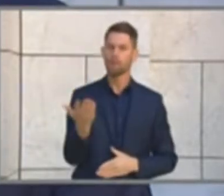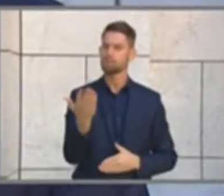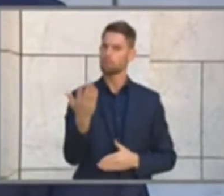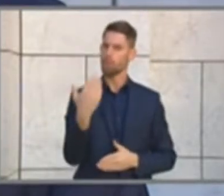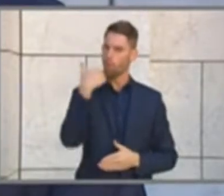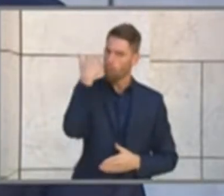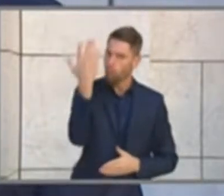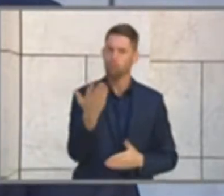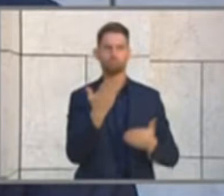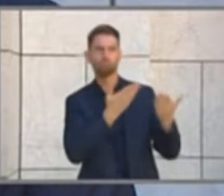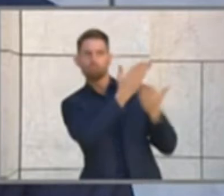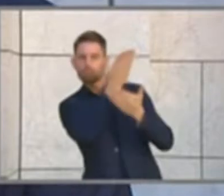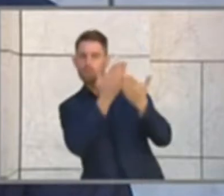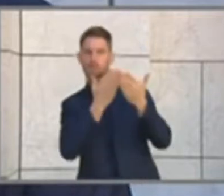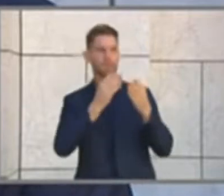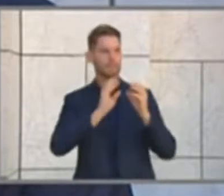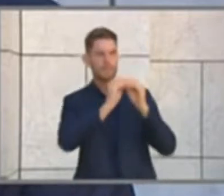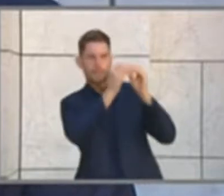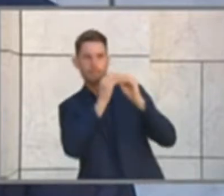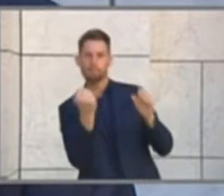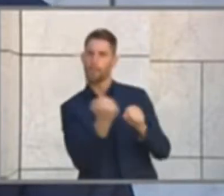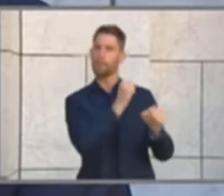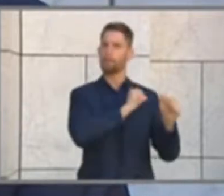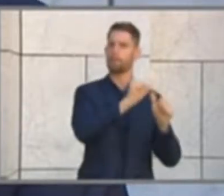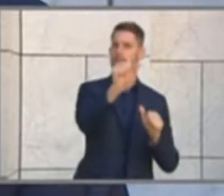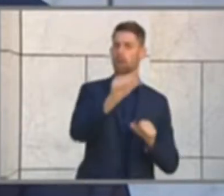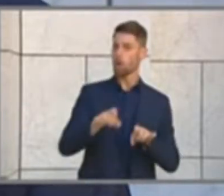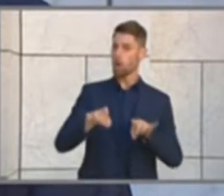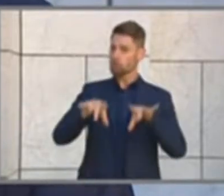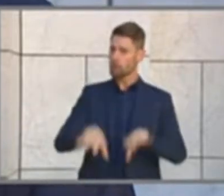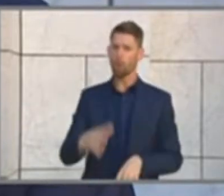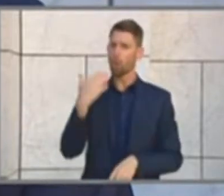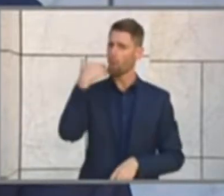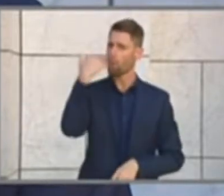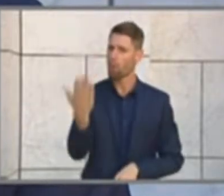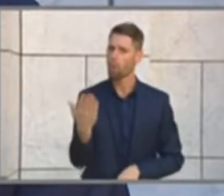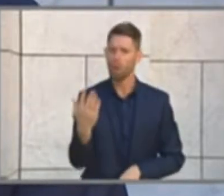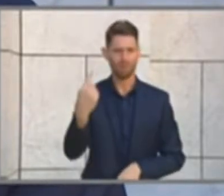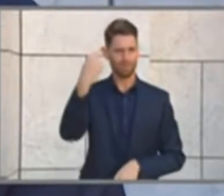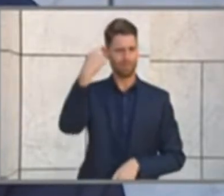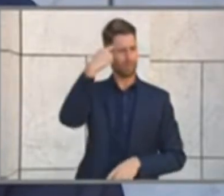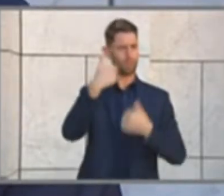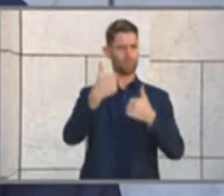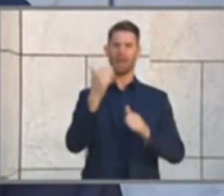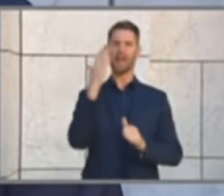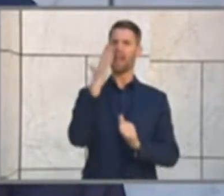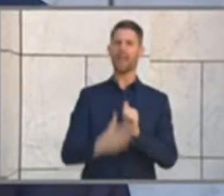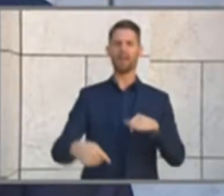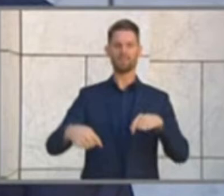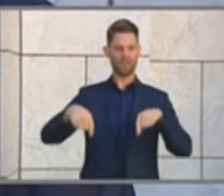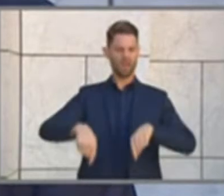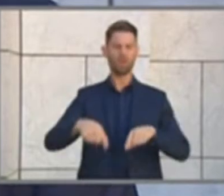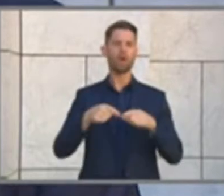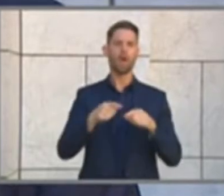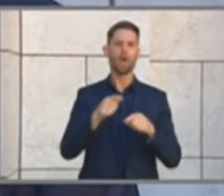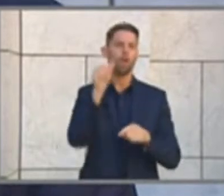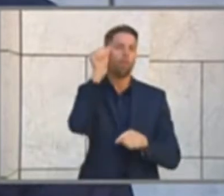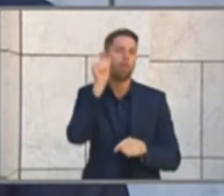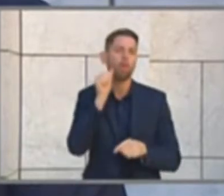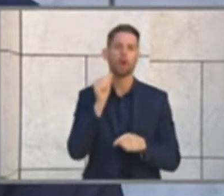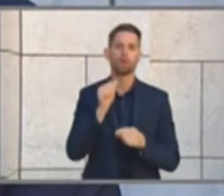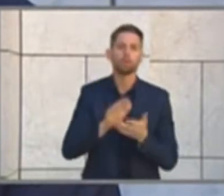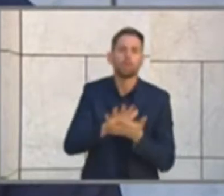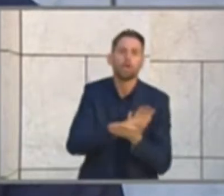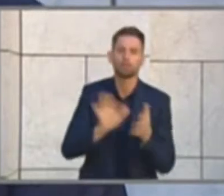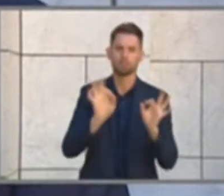very clear that Australia will always do the right thing when it comes to respecting other countries' laws. The